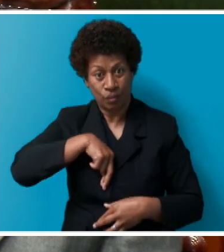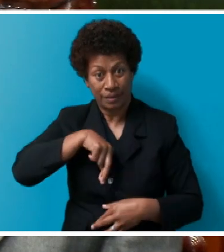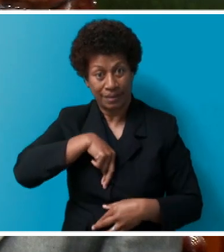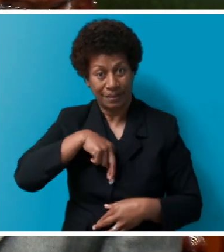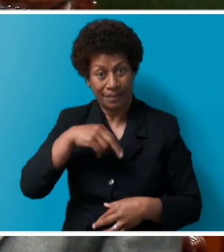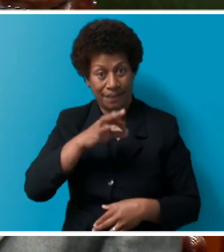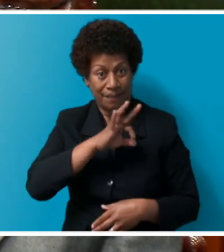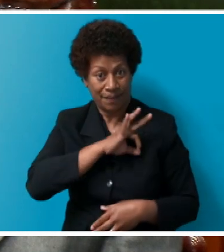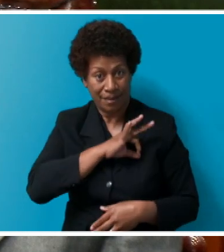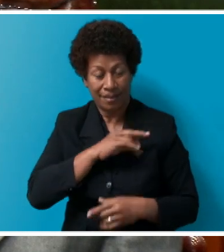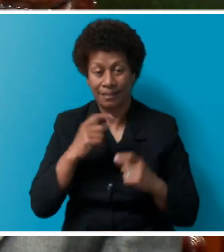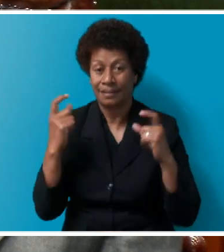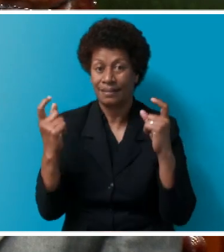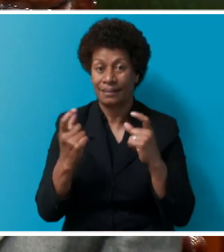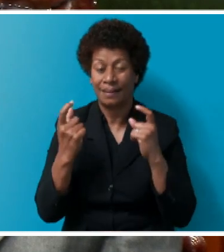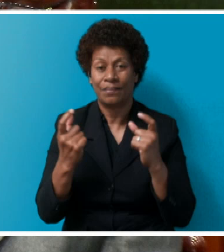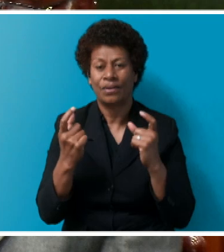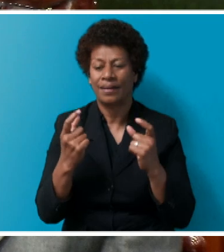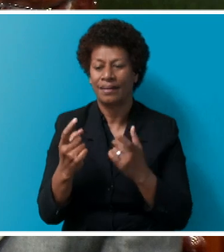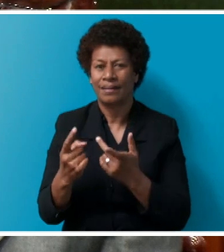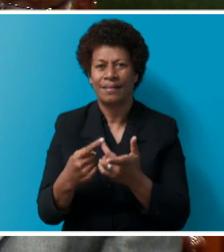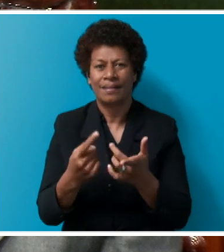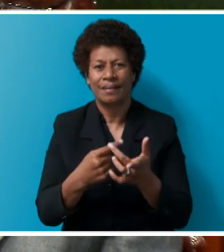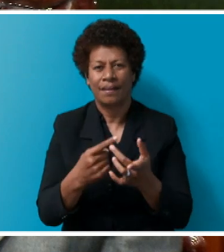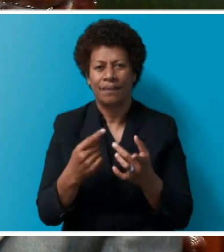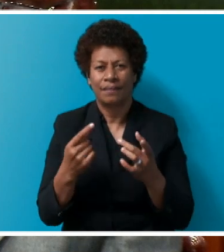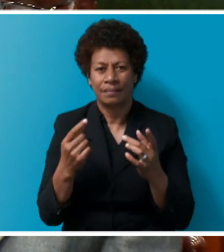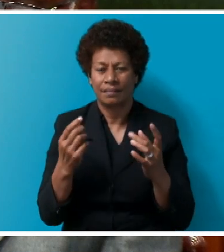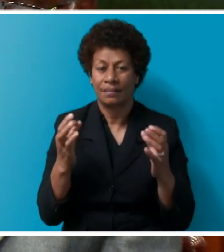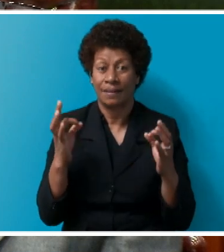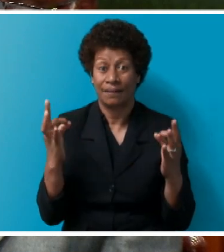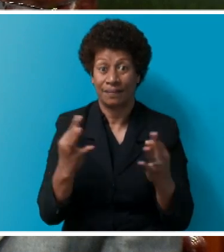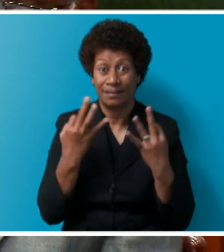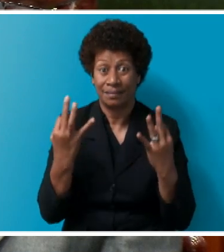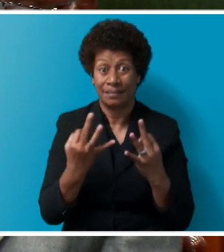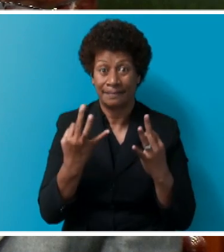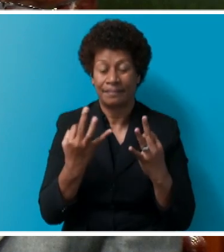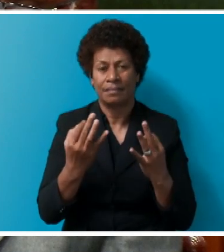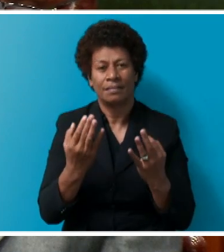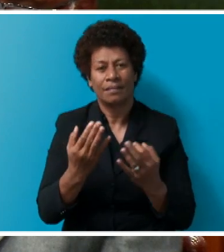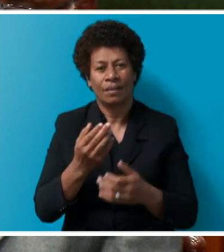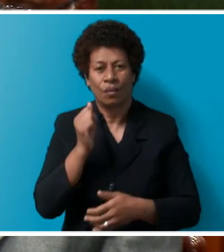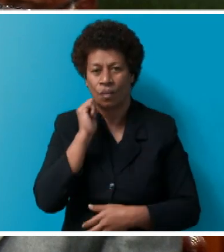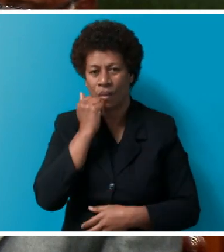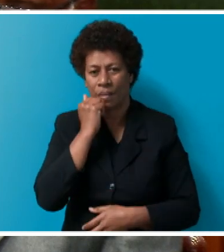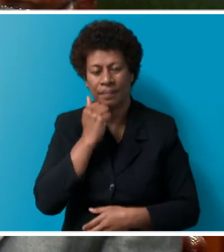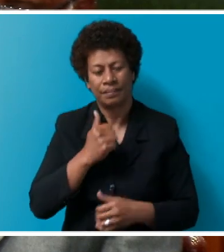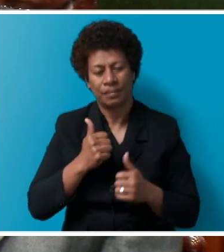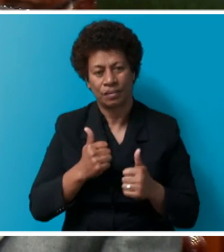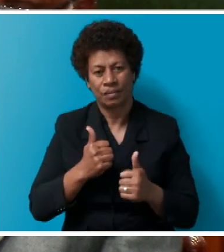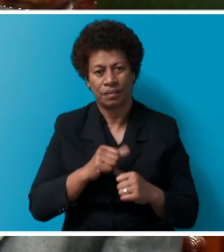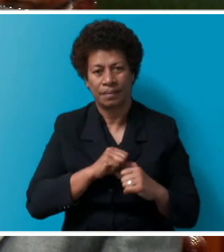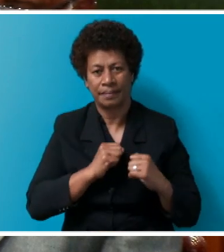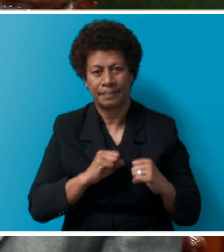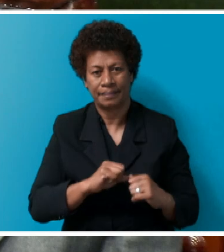celebrating one another's festivals and values with warmth and goodwill. It is through